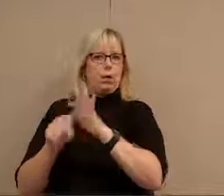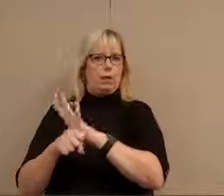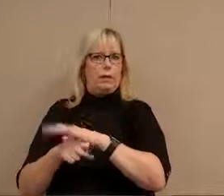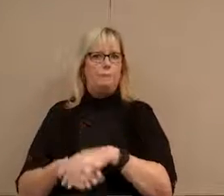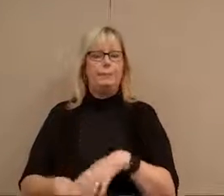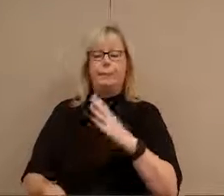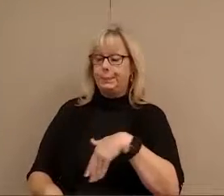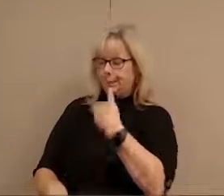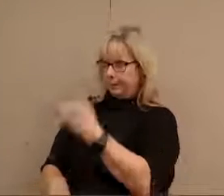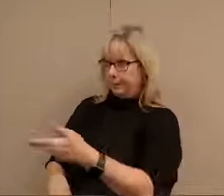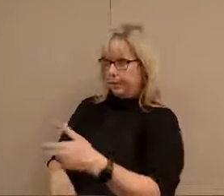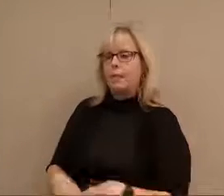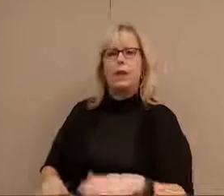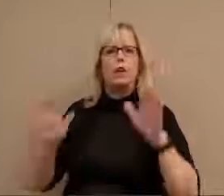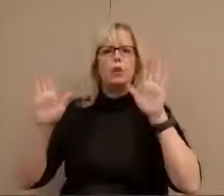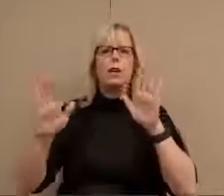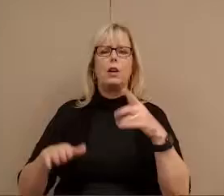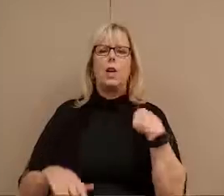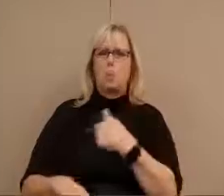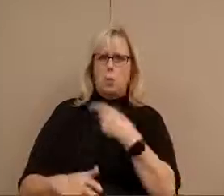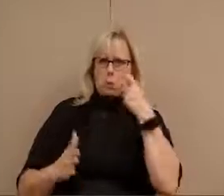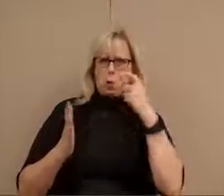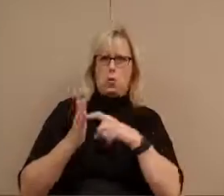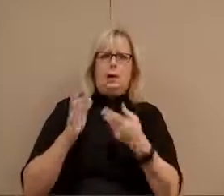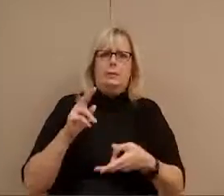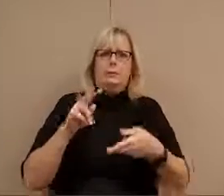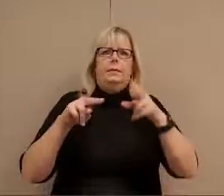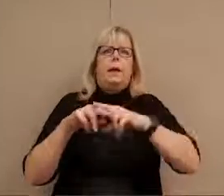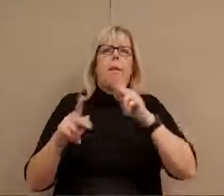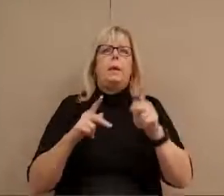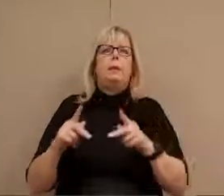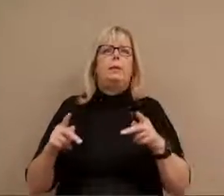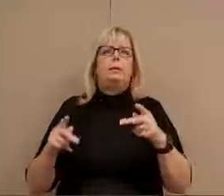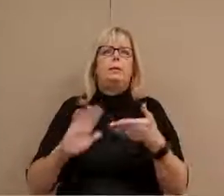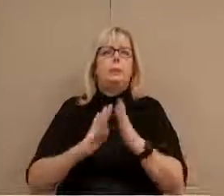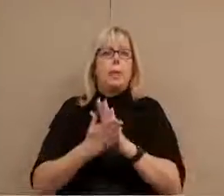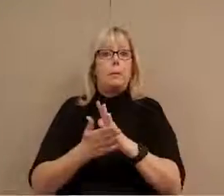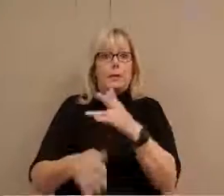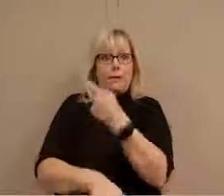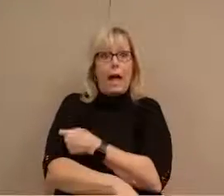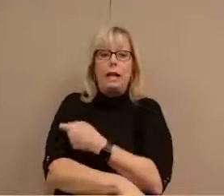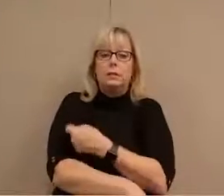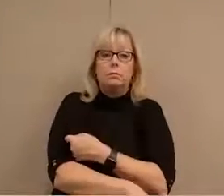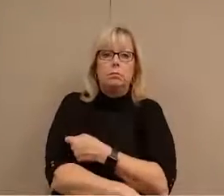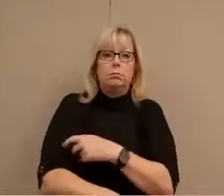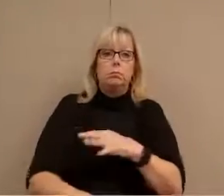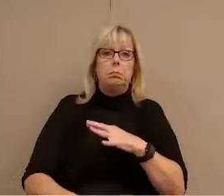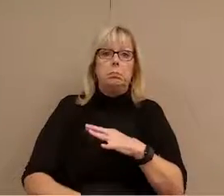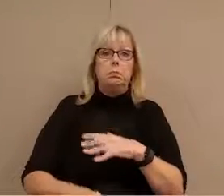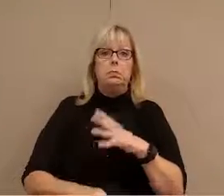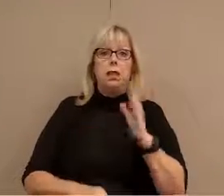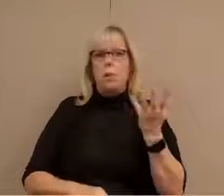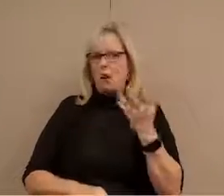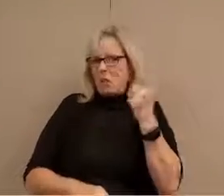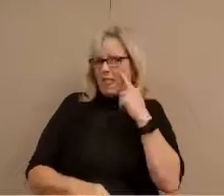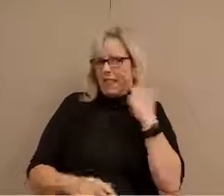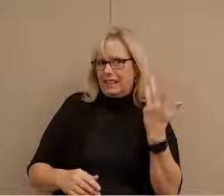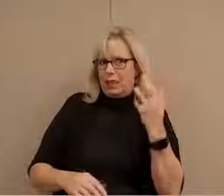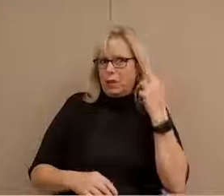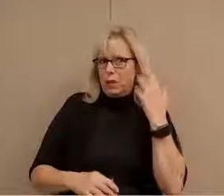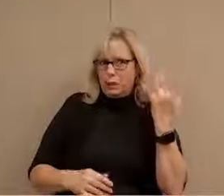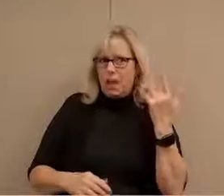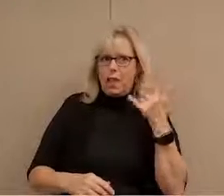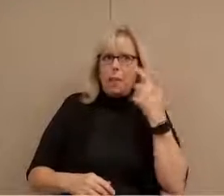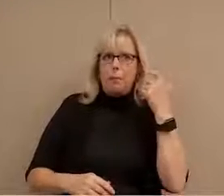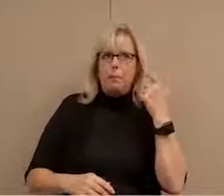Chairman Kern? Great. So, Mila, we're seeing an uptick in people getting vaccinated. So what do you think the reason is?